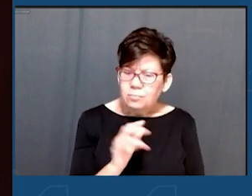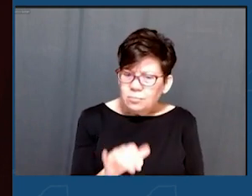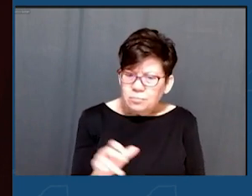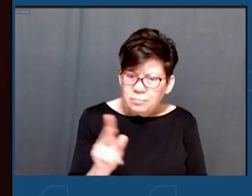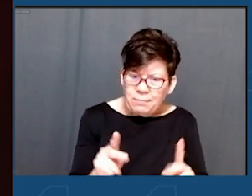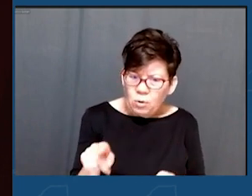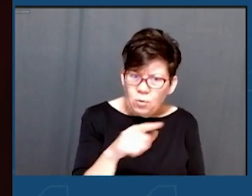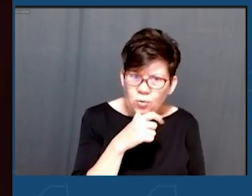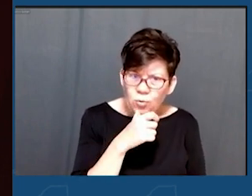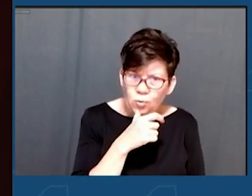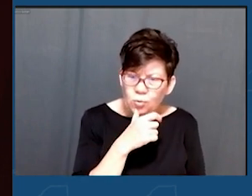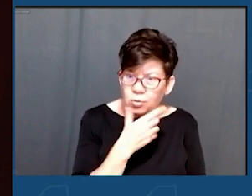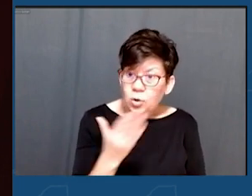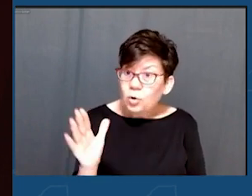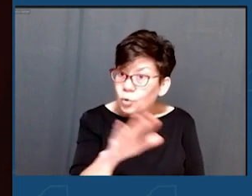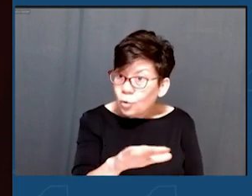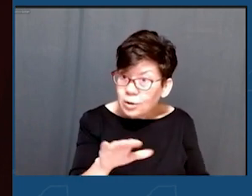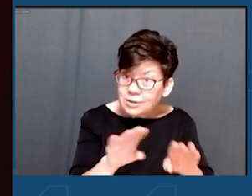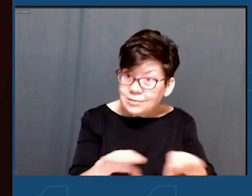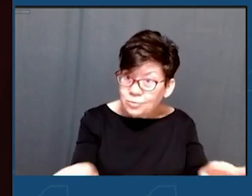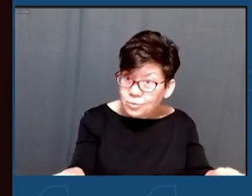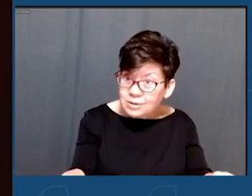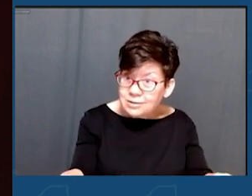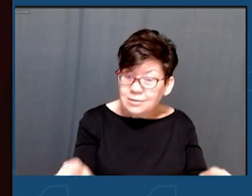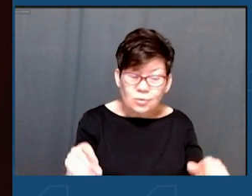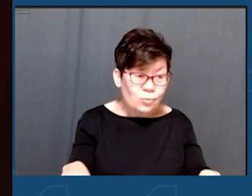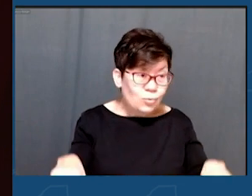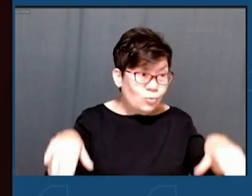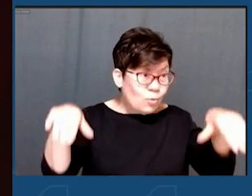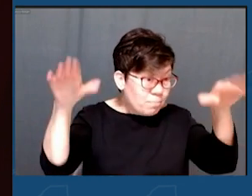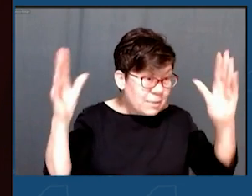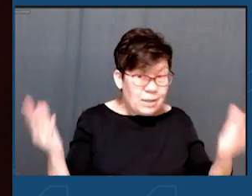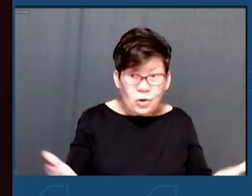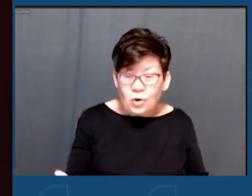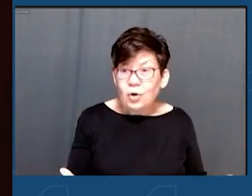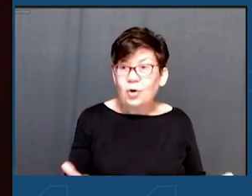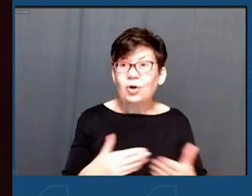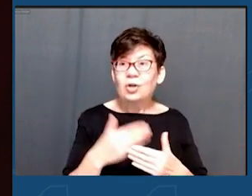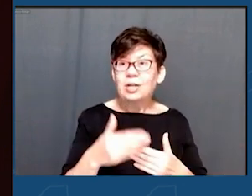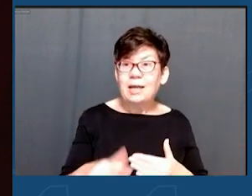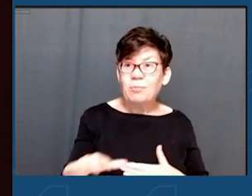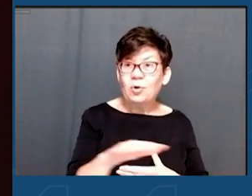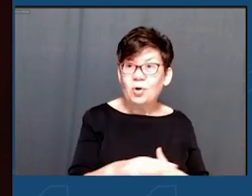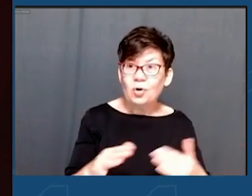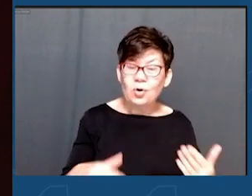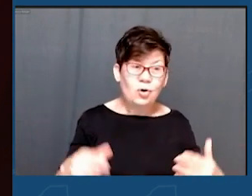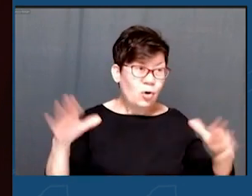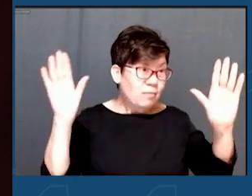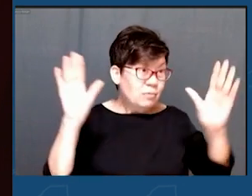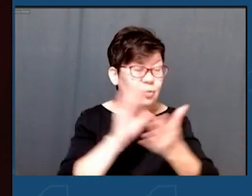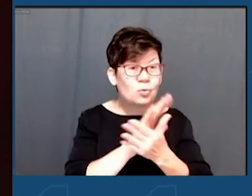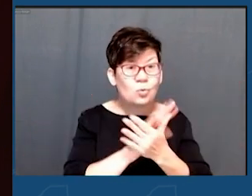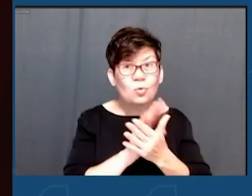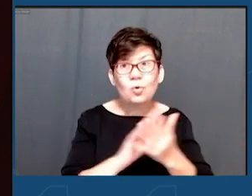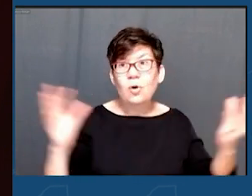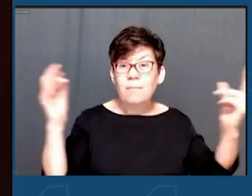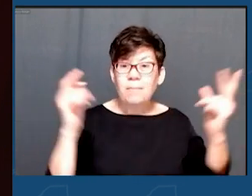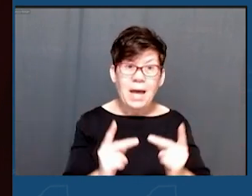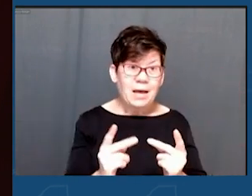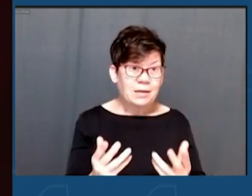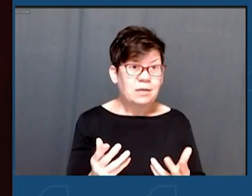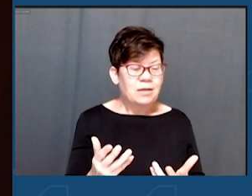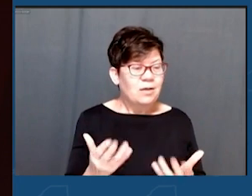Your own kids who grew up in the neighborhood, educated here, go off to school, they come back, or maybe educated locally. They want to raise